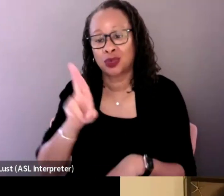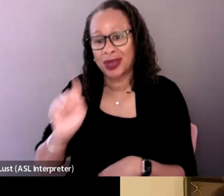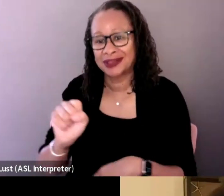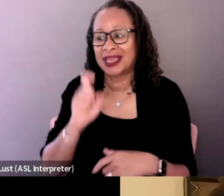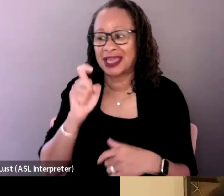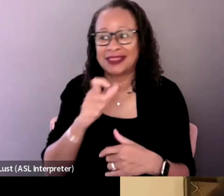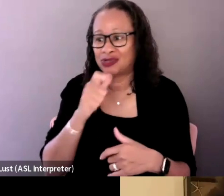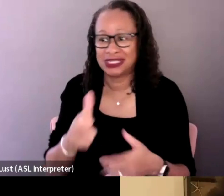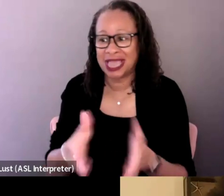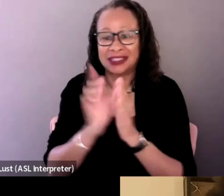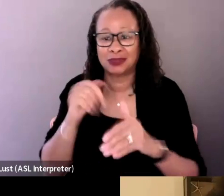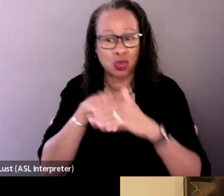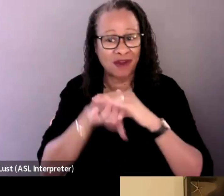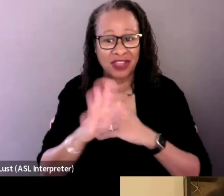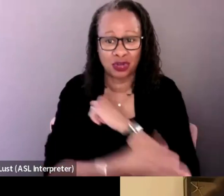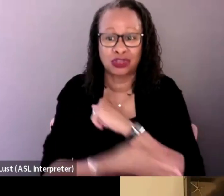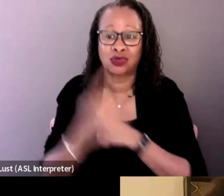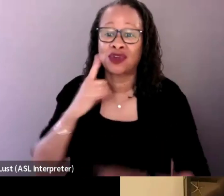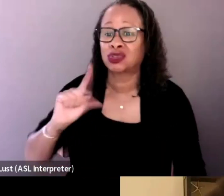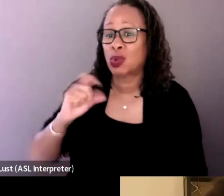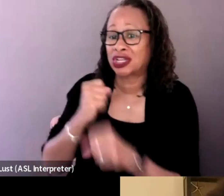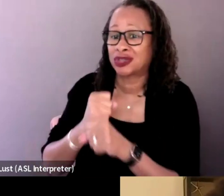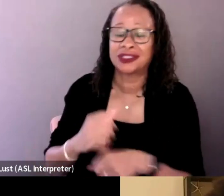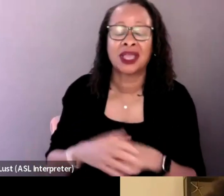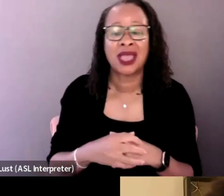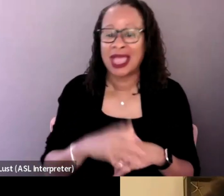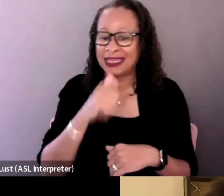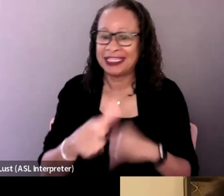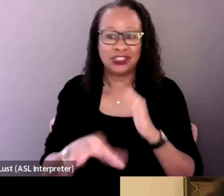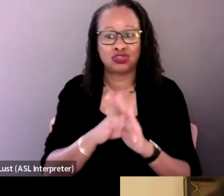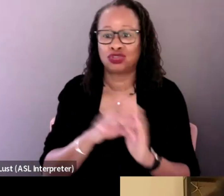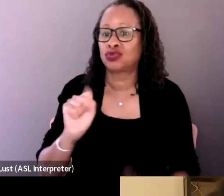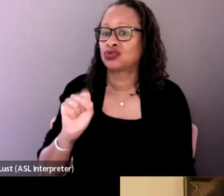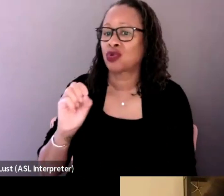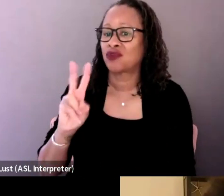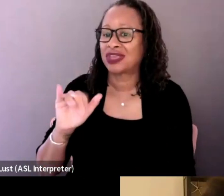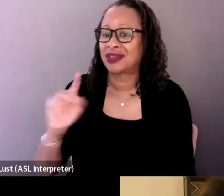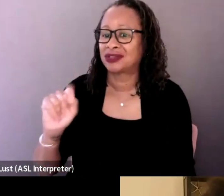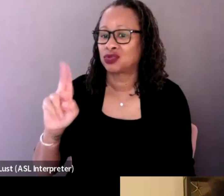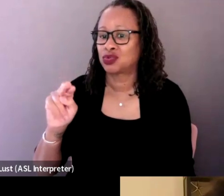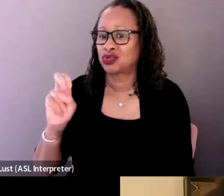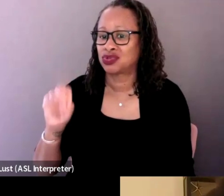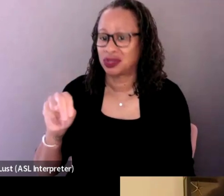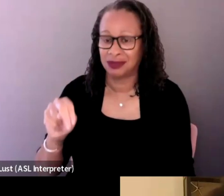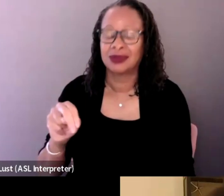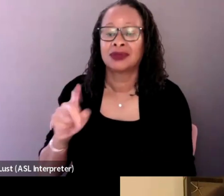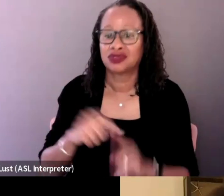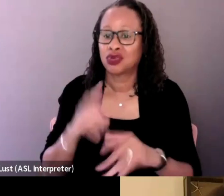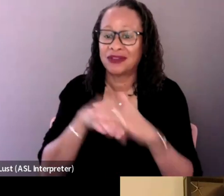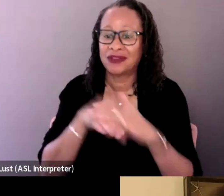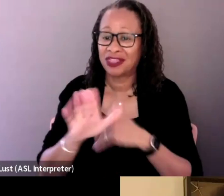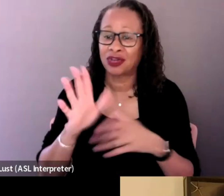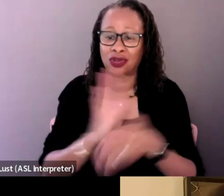invade their country for 20 years. And they did not choose also the Soviet Union to invade their country before that, or the Brits before that. And the